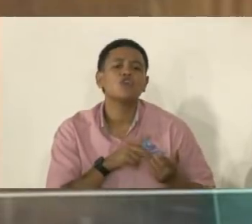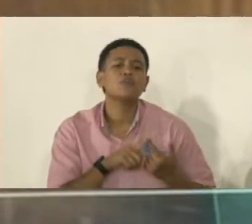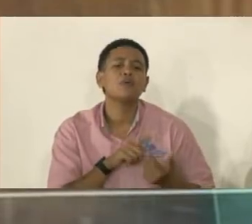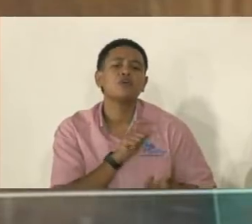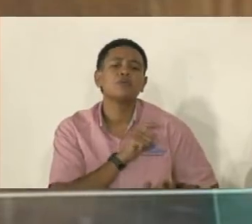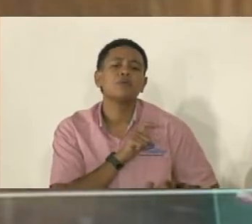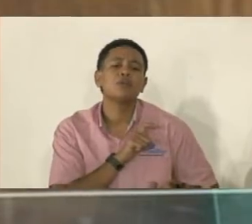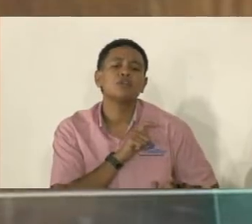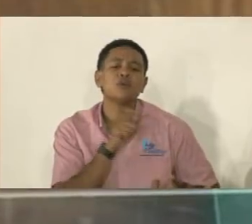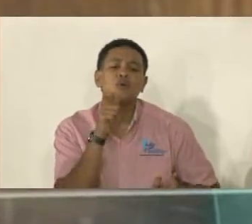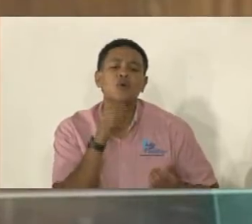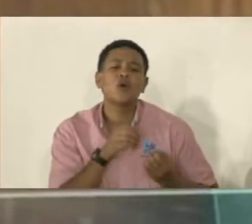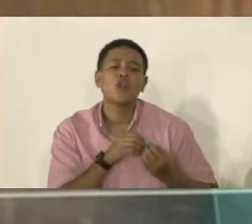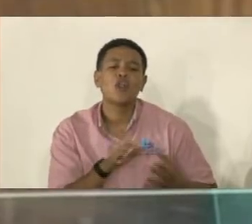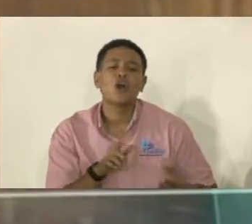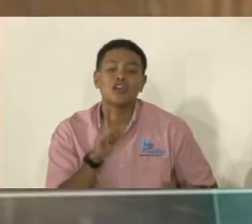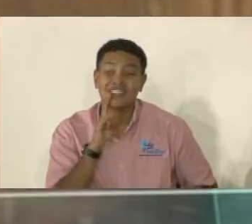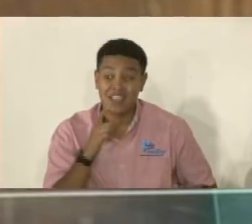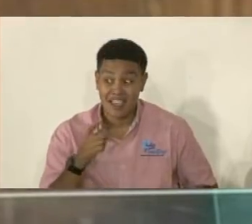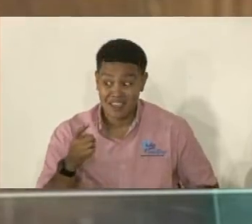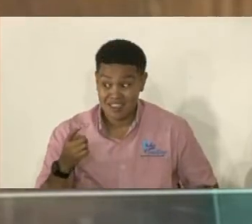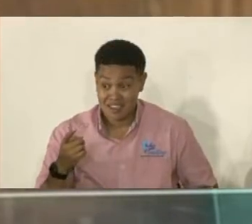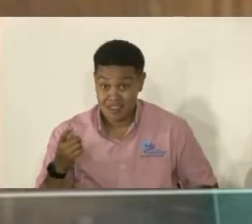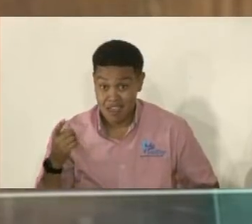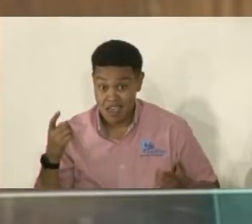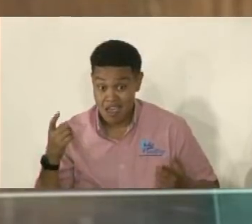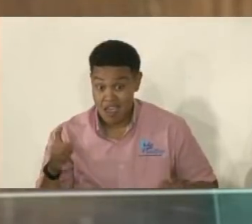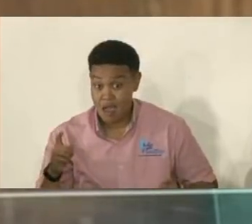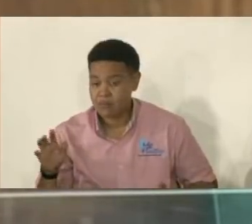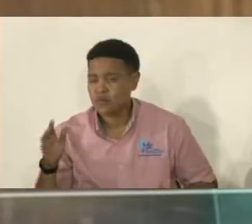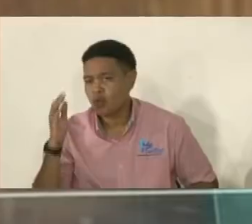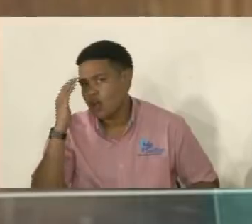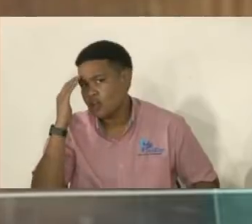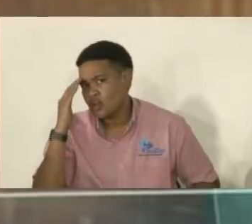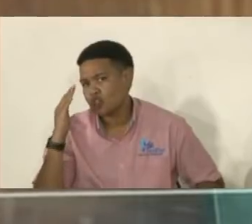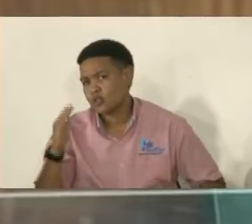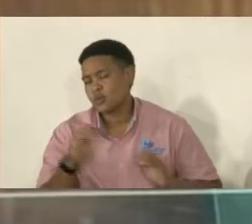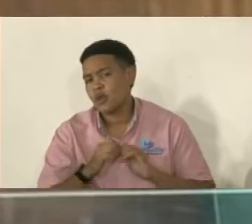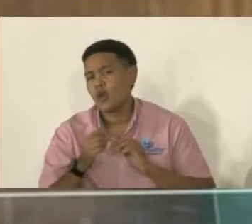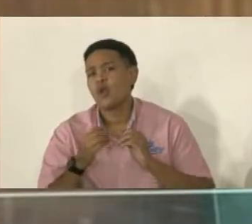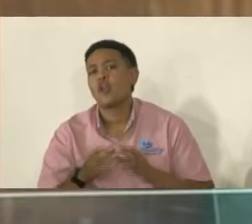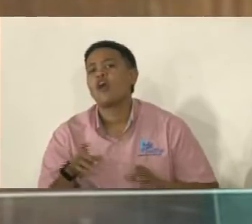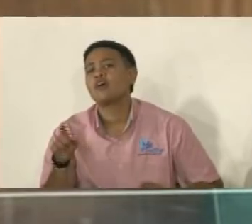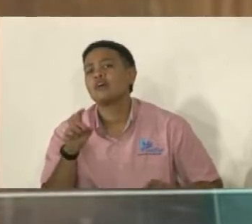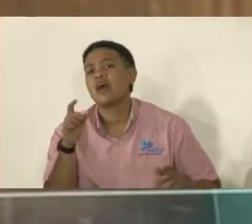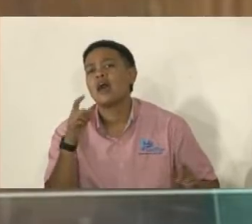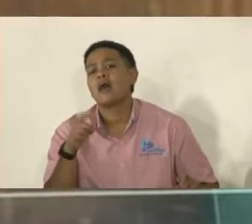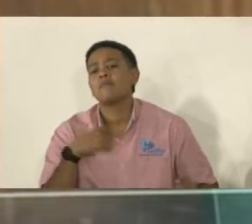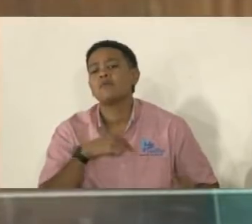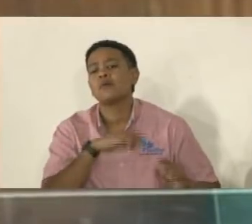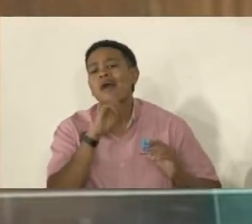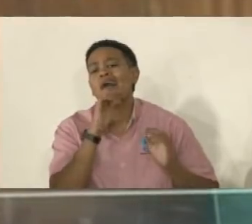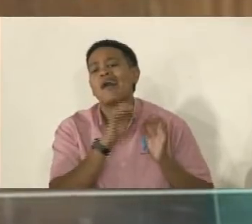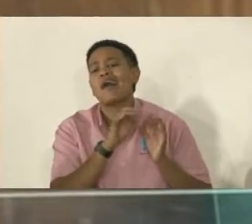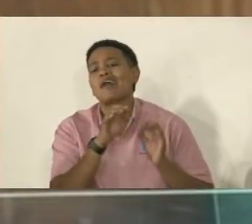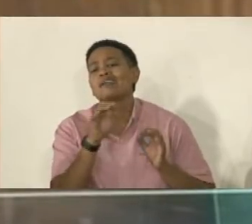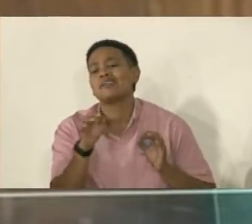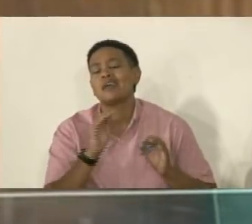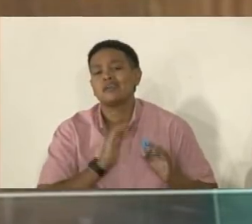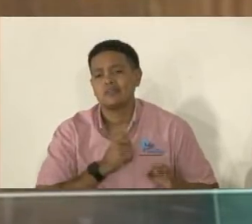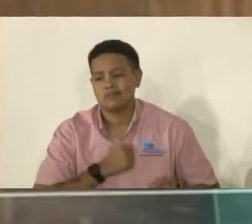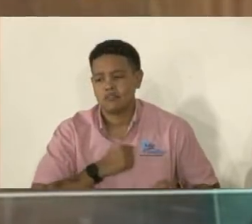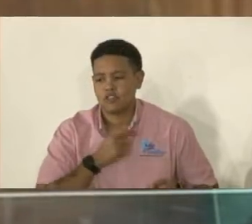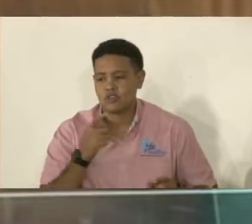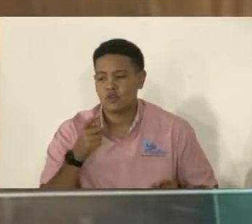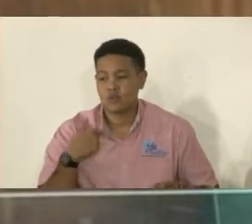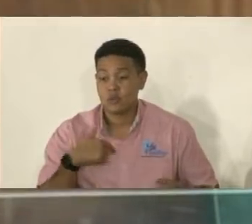to acknowledge the way in which we have lost them. We extend our condolences to you. We